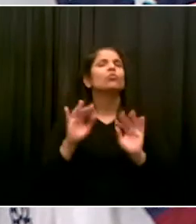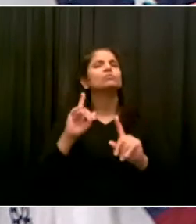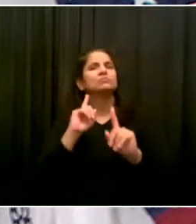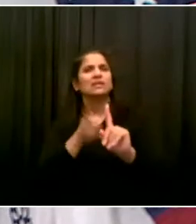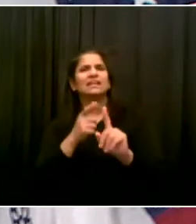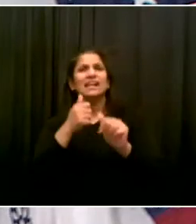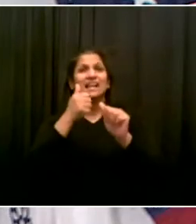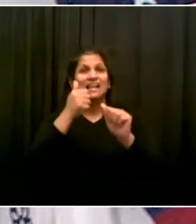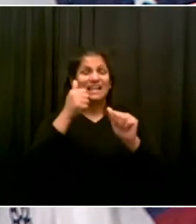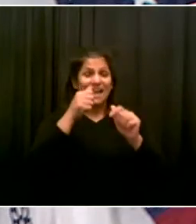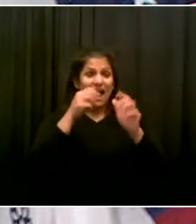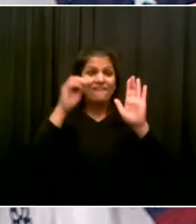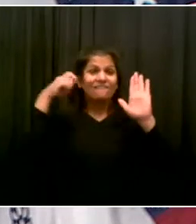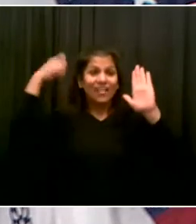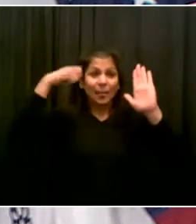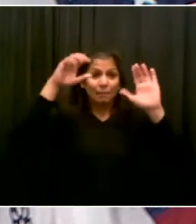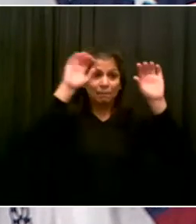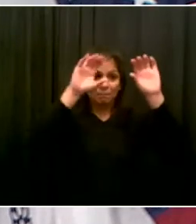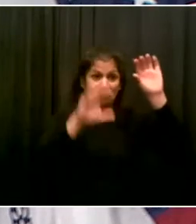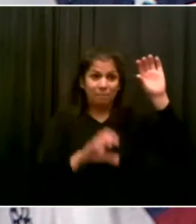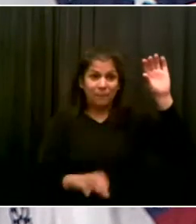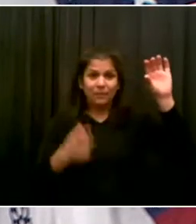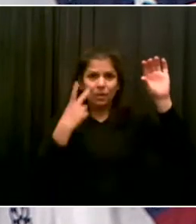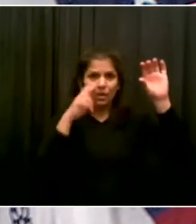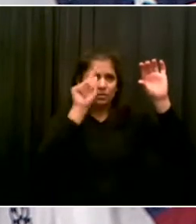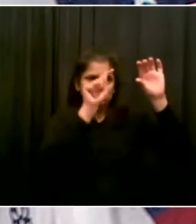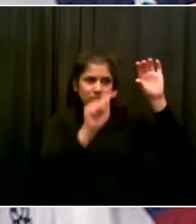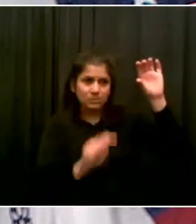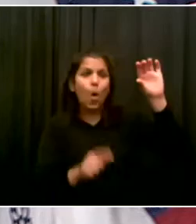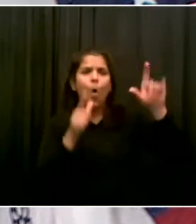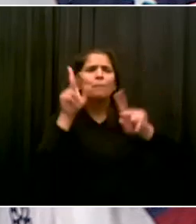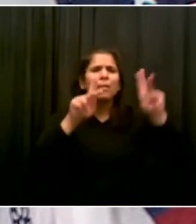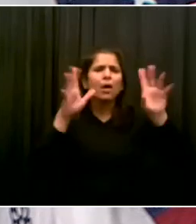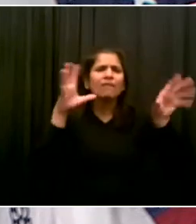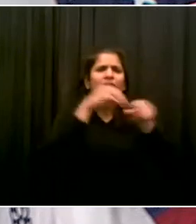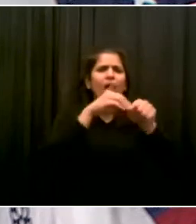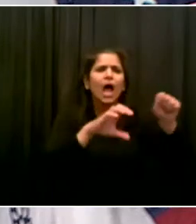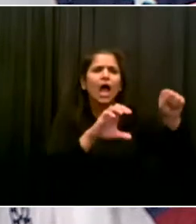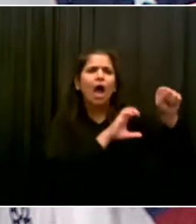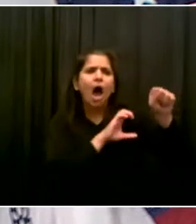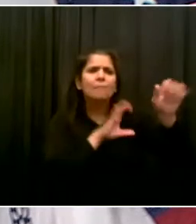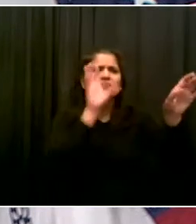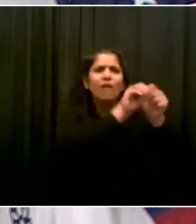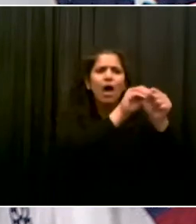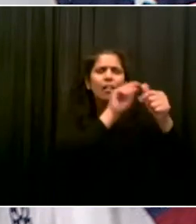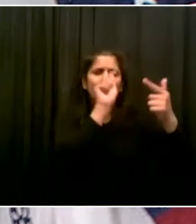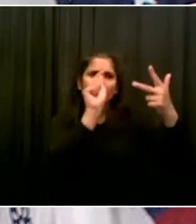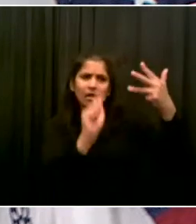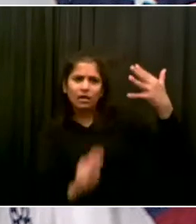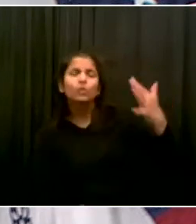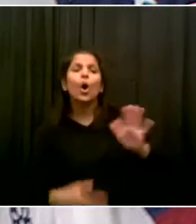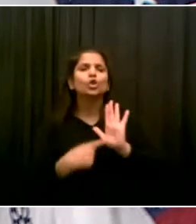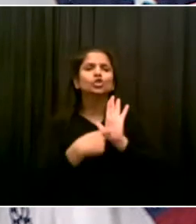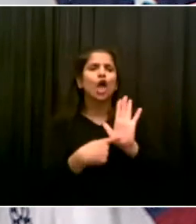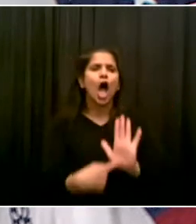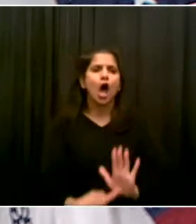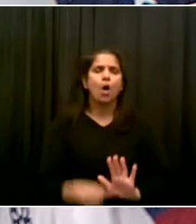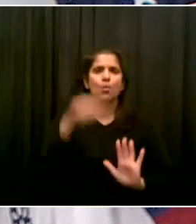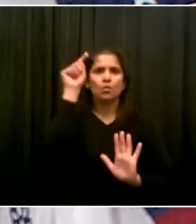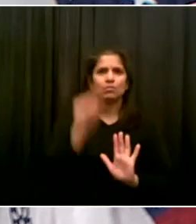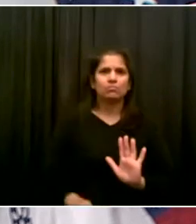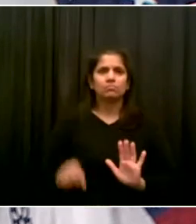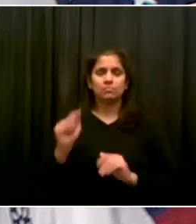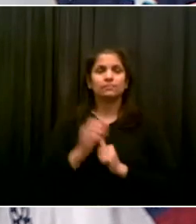And, you know, I just think it's good to say, here's why things happen the way they do.